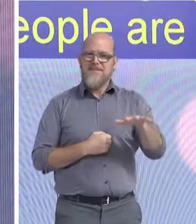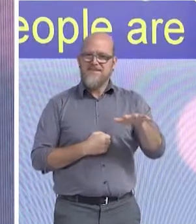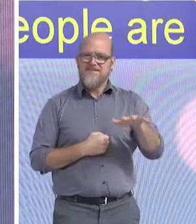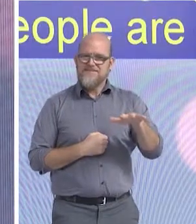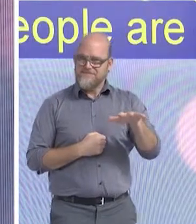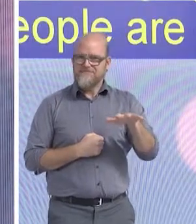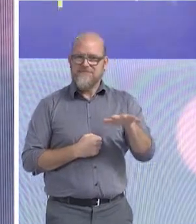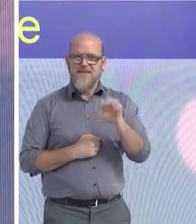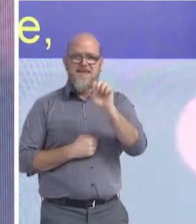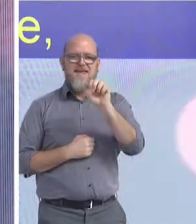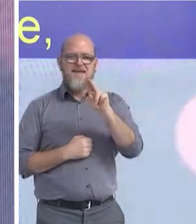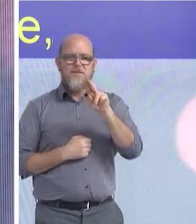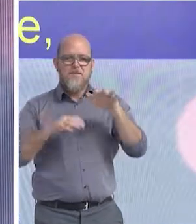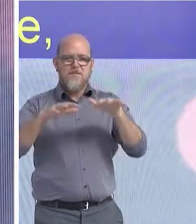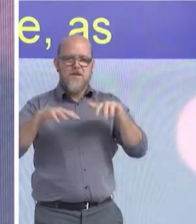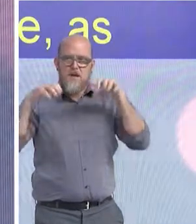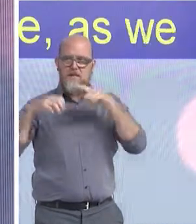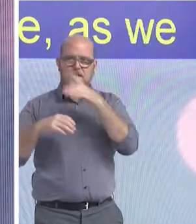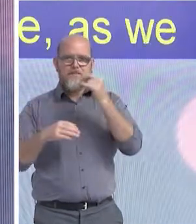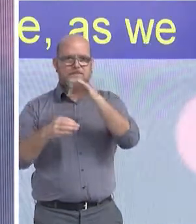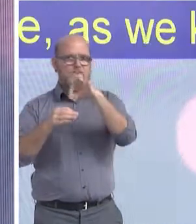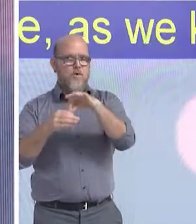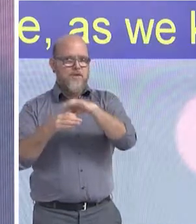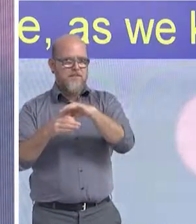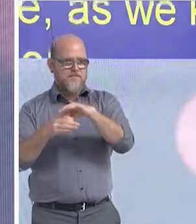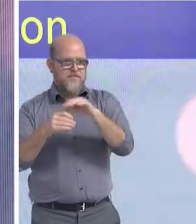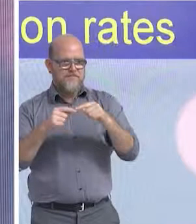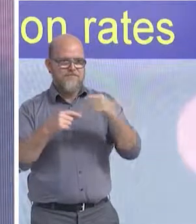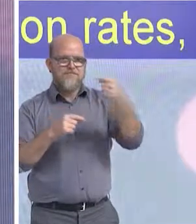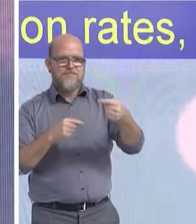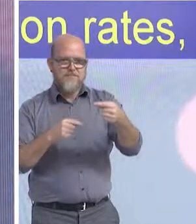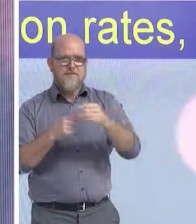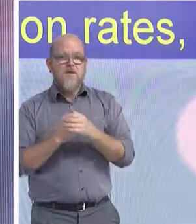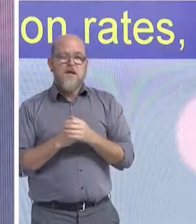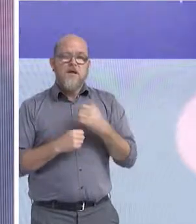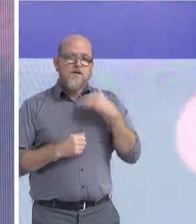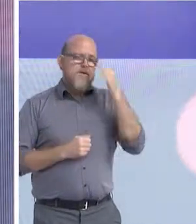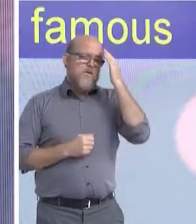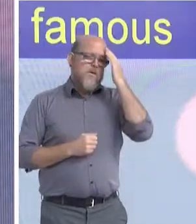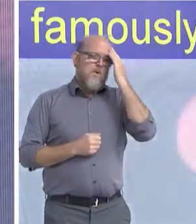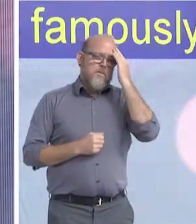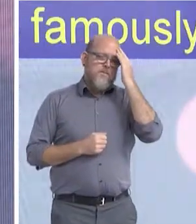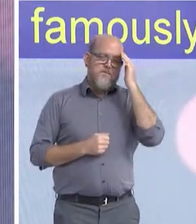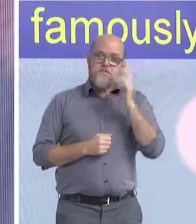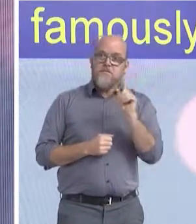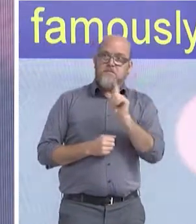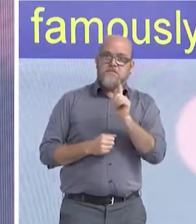As we know, the participation rates, the voting rates are famously low, and particularly amongst young